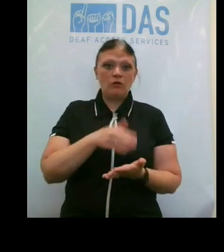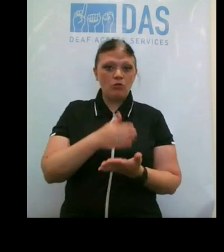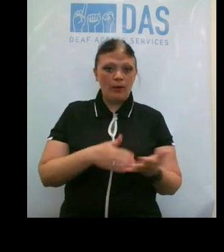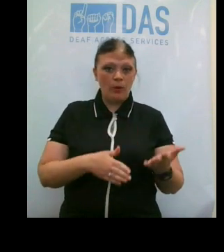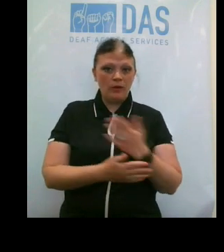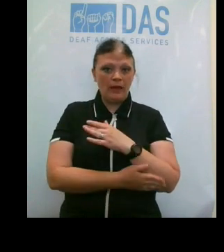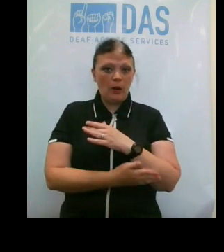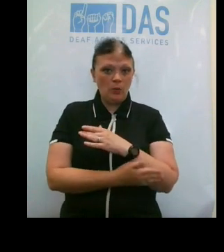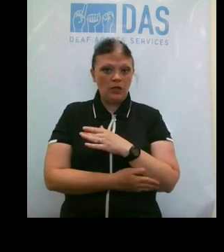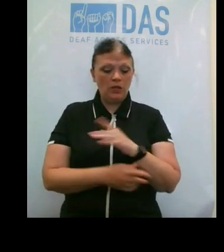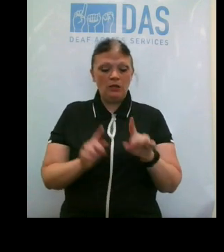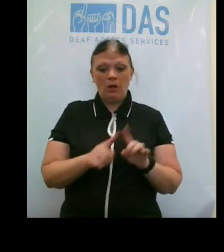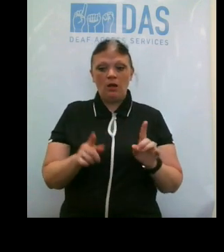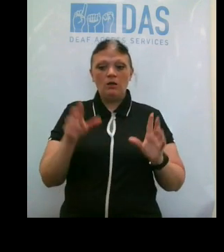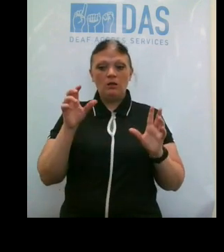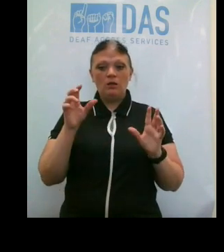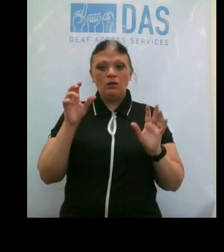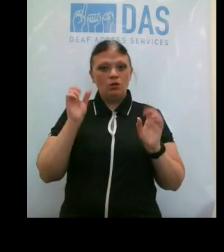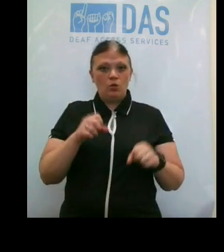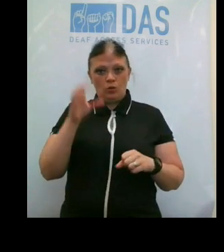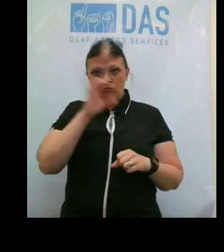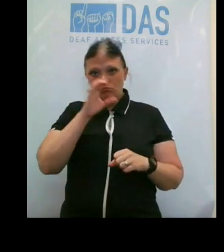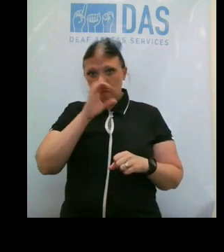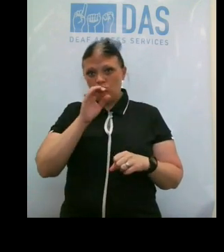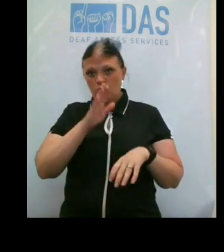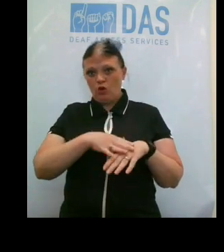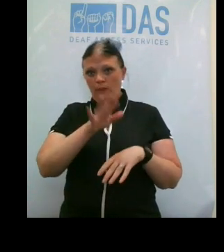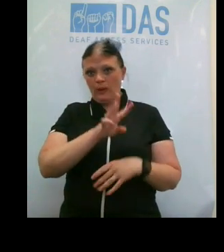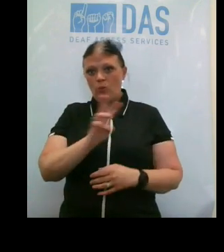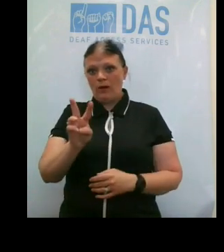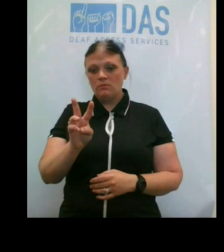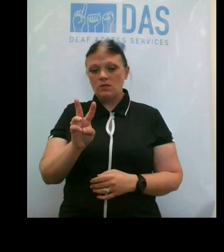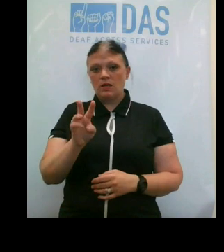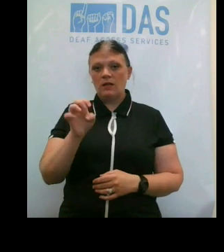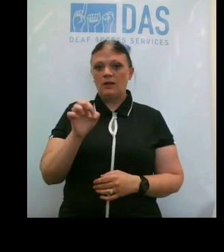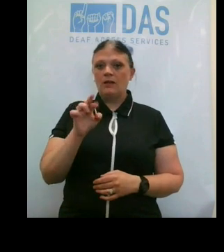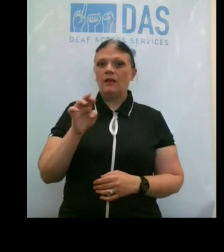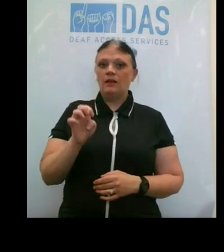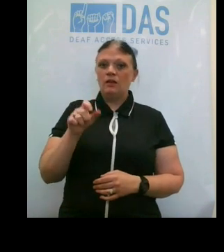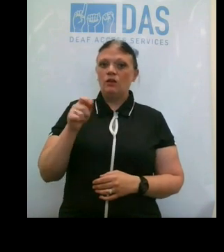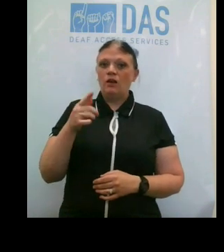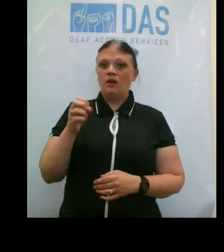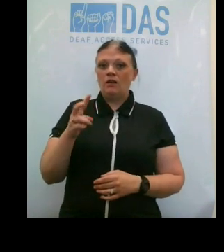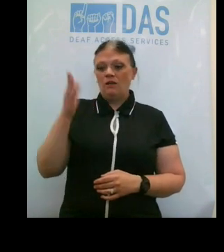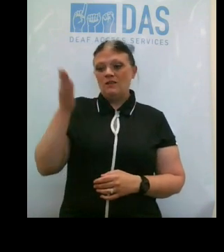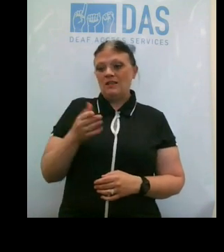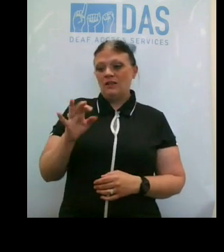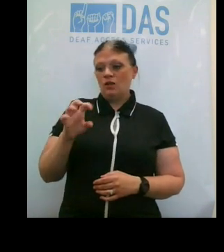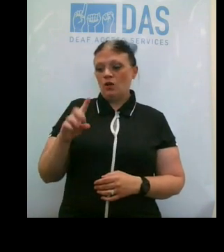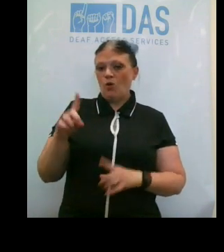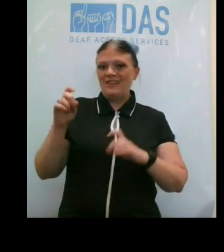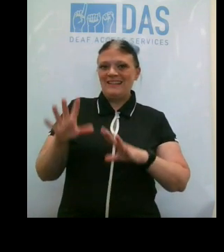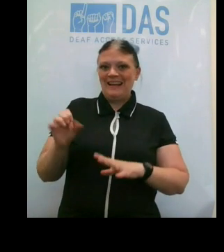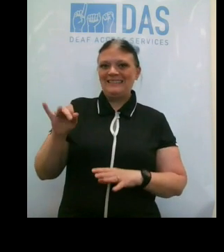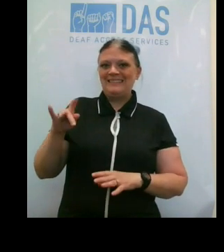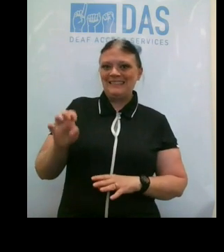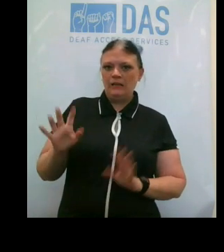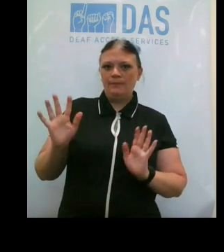county, but you can look them up at the website at erie.gov/COVID test